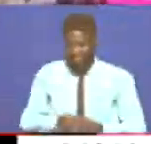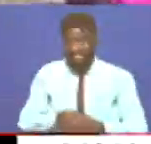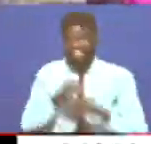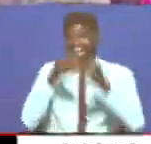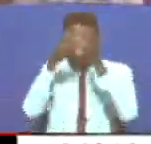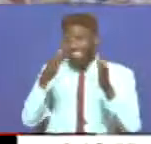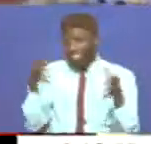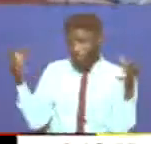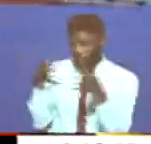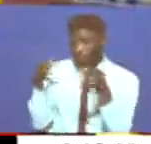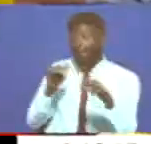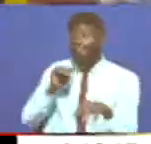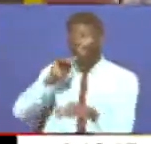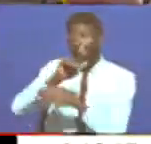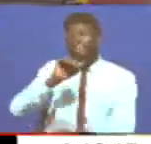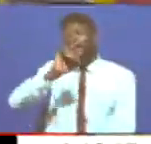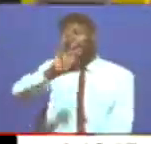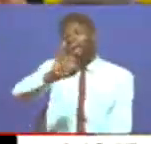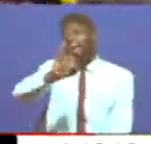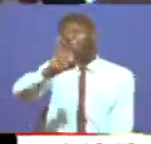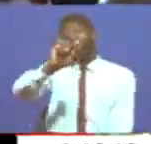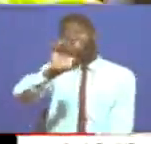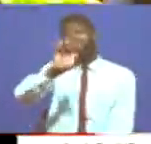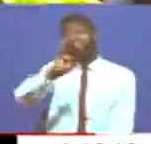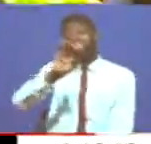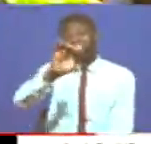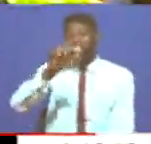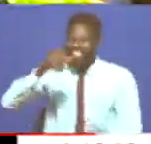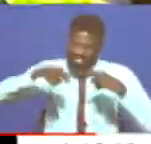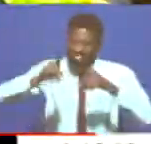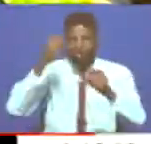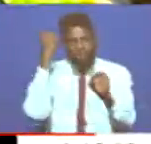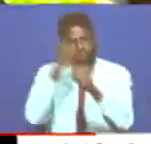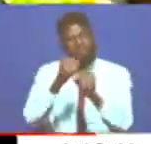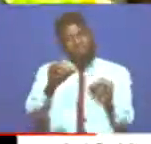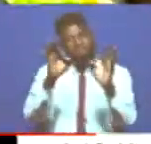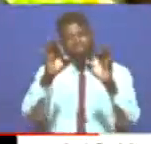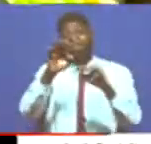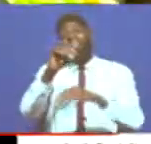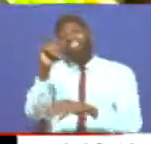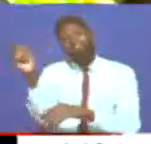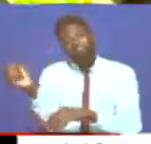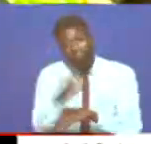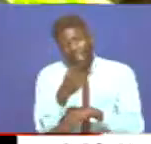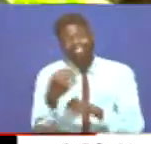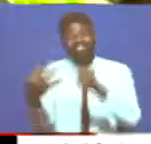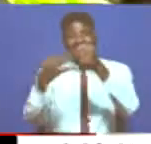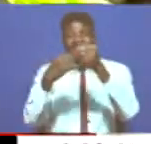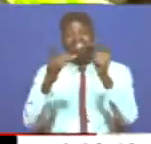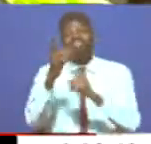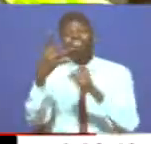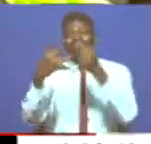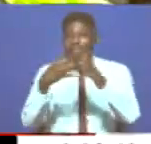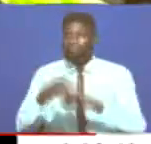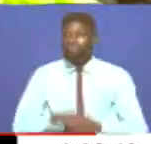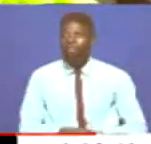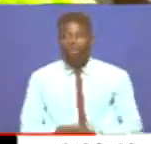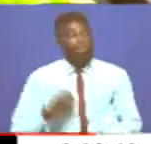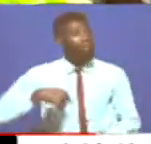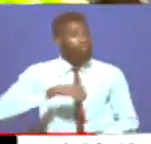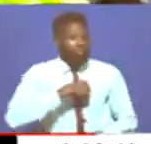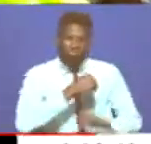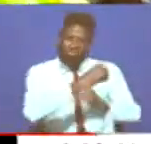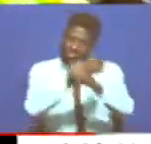play their role effectively come August 9th. Sisi tunaenda kulinda kura yetu. Wananchi pigeni